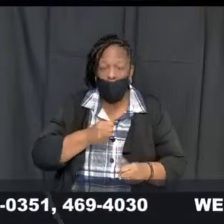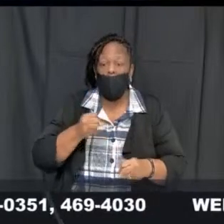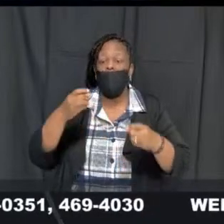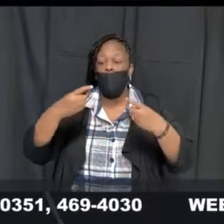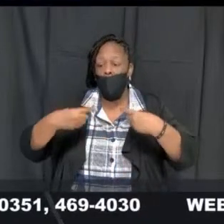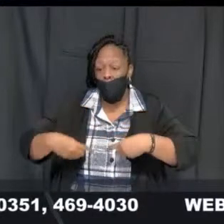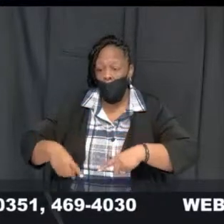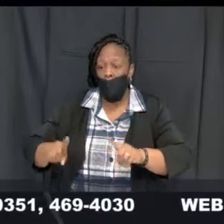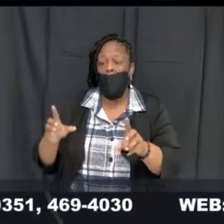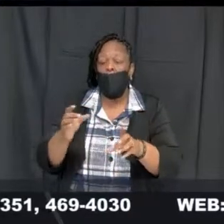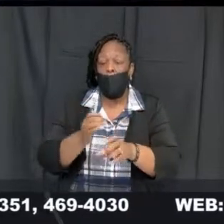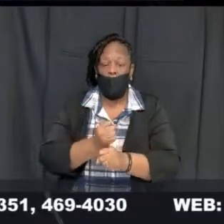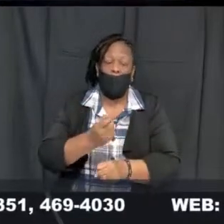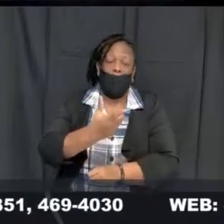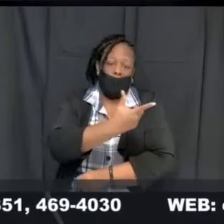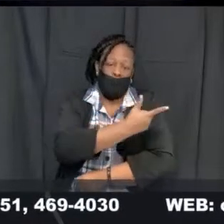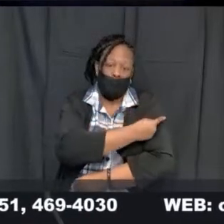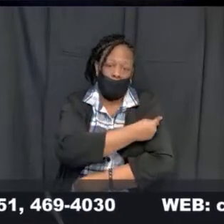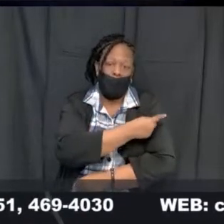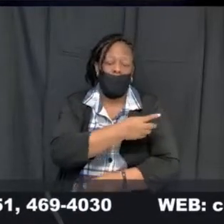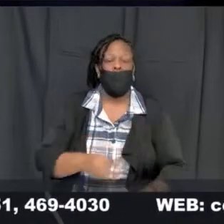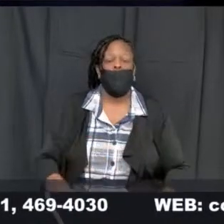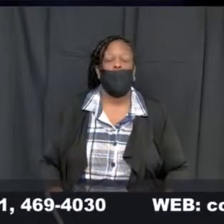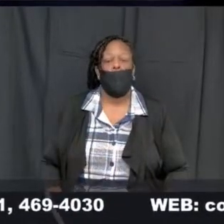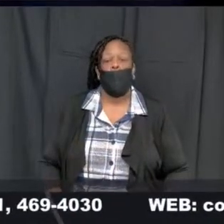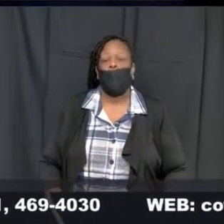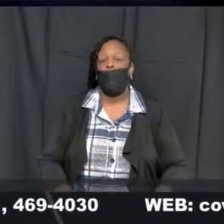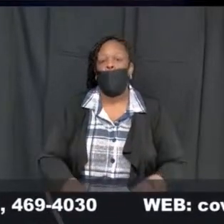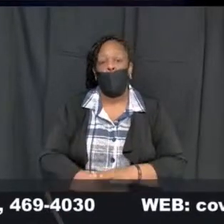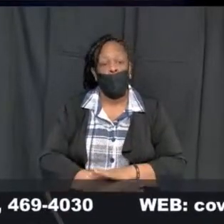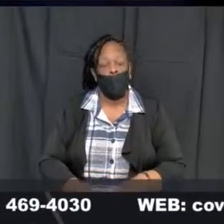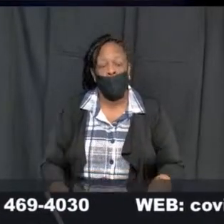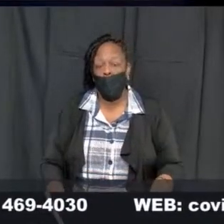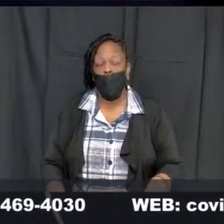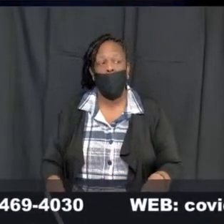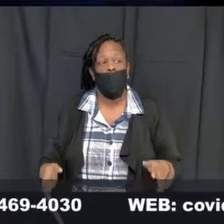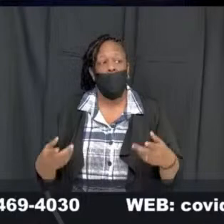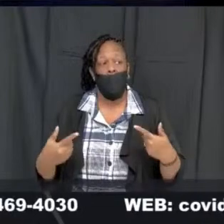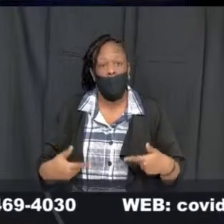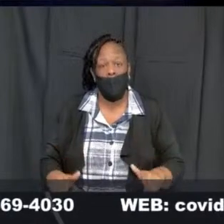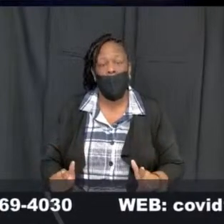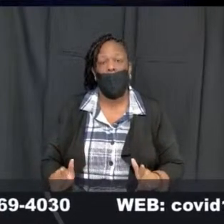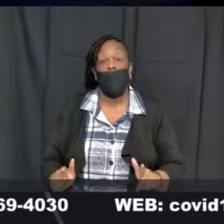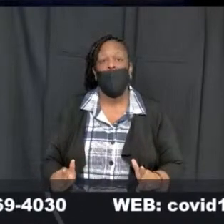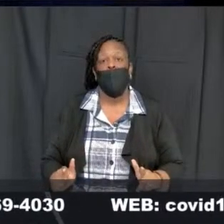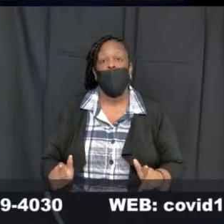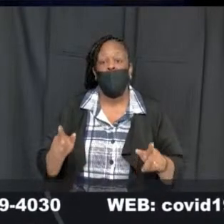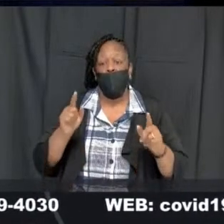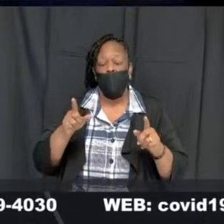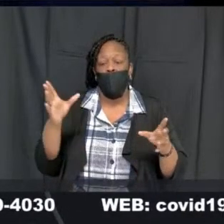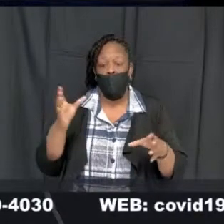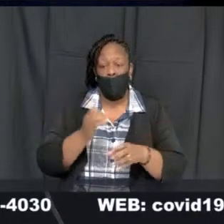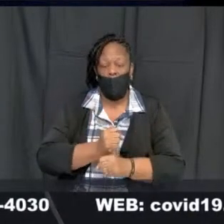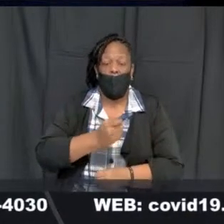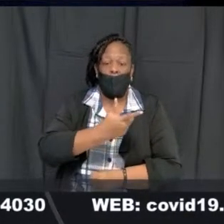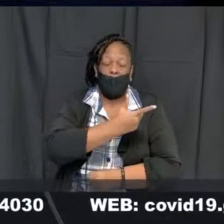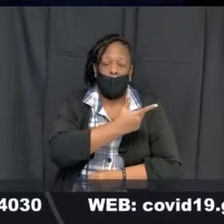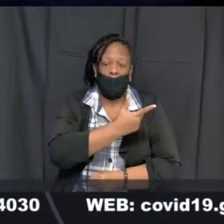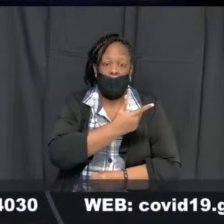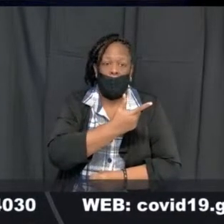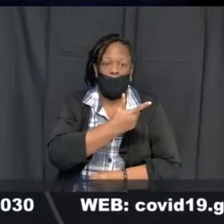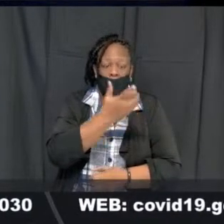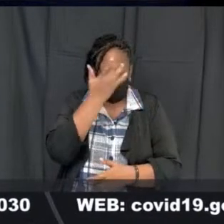spread it to your family. Don't let your luck run out. I'm basically here to appeal to ask you to turn up, vaccinate.